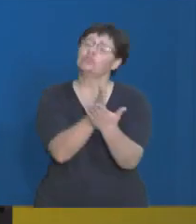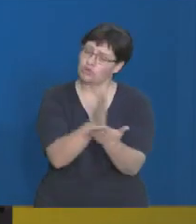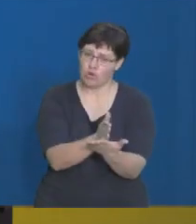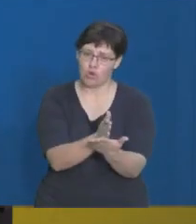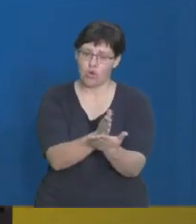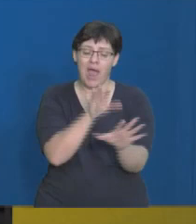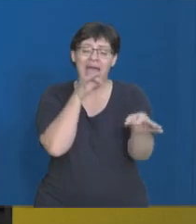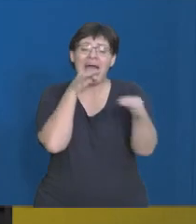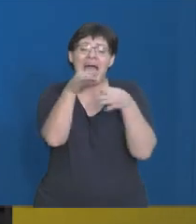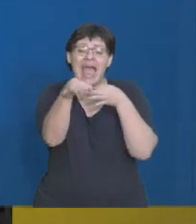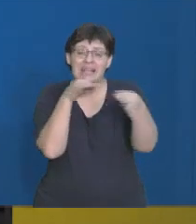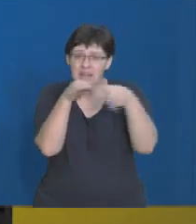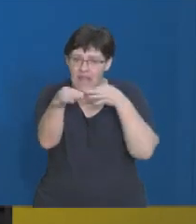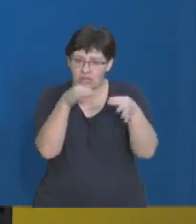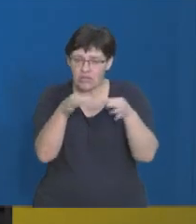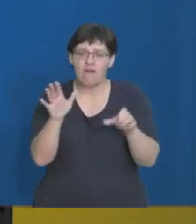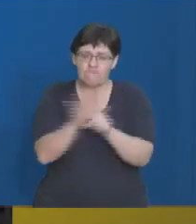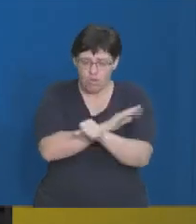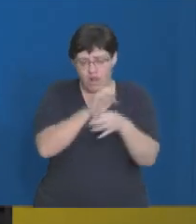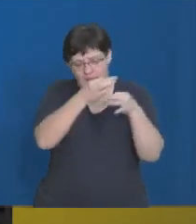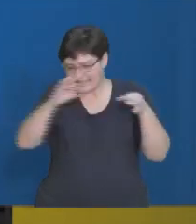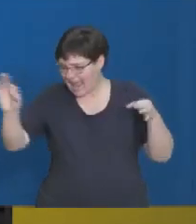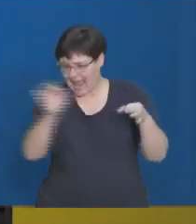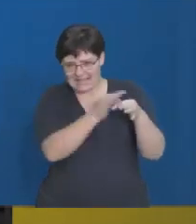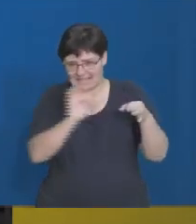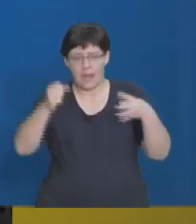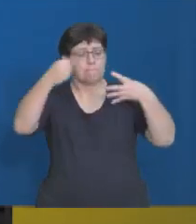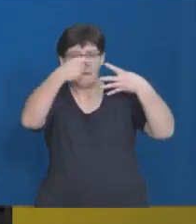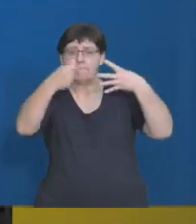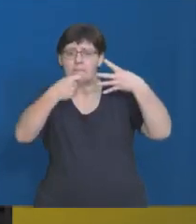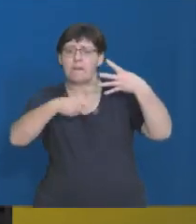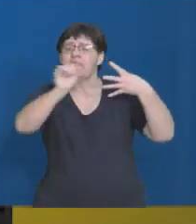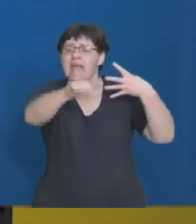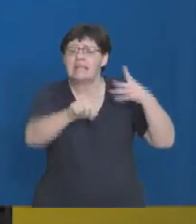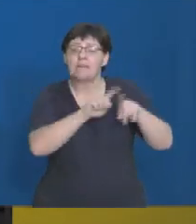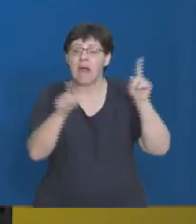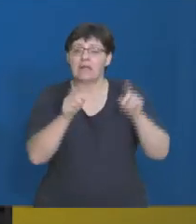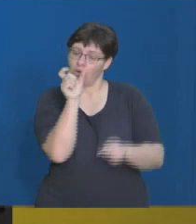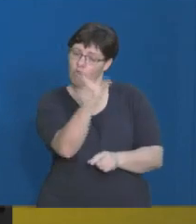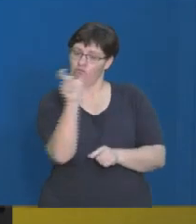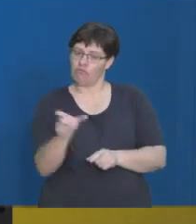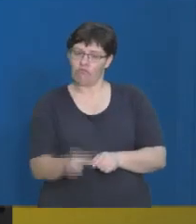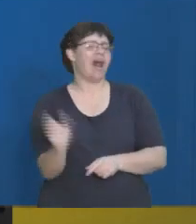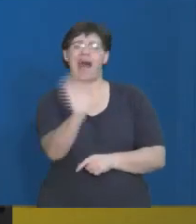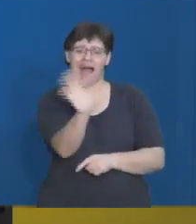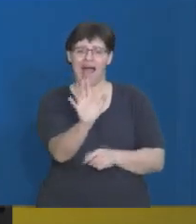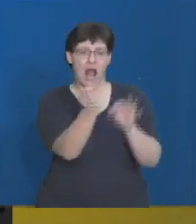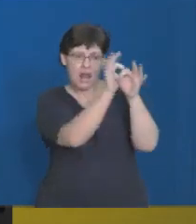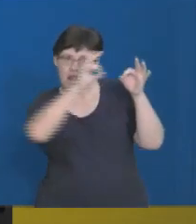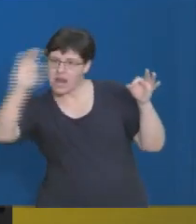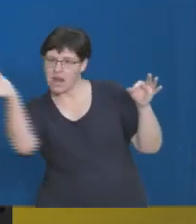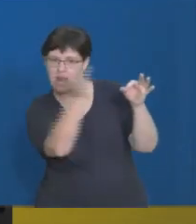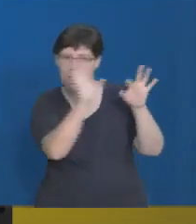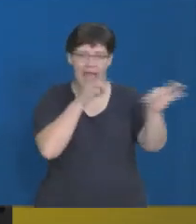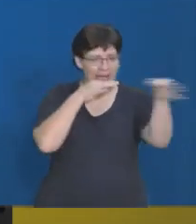that your explanations are in point form, but the point form should be in full sentences. It sounds contradictory,